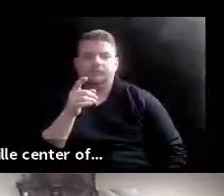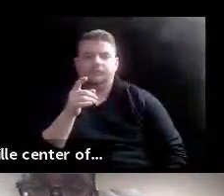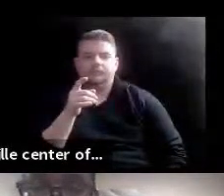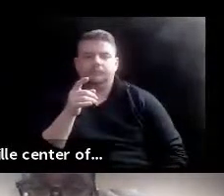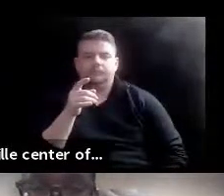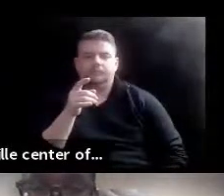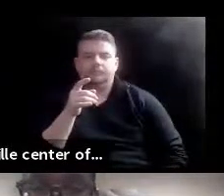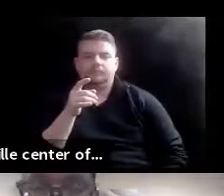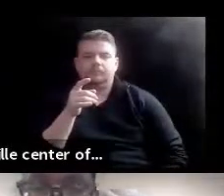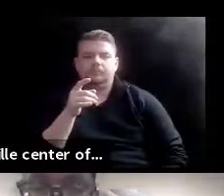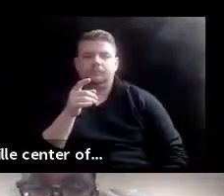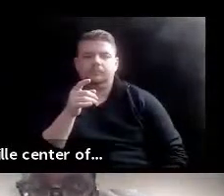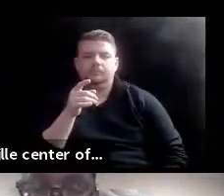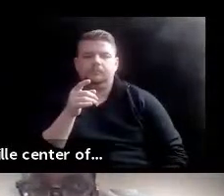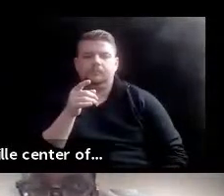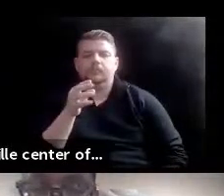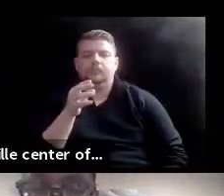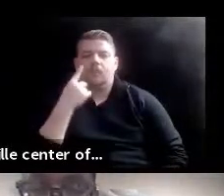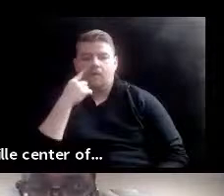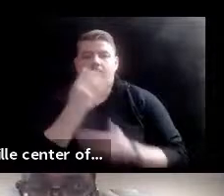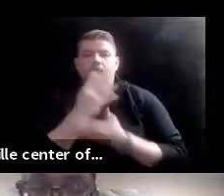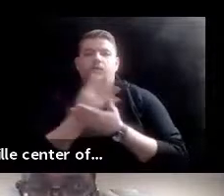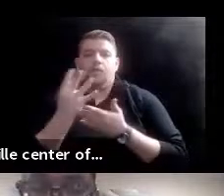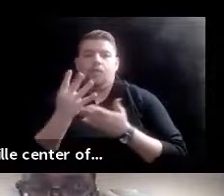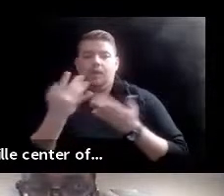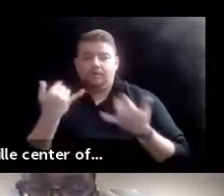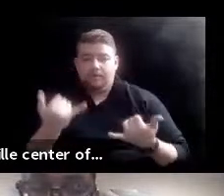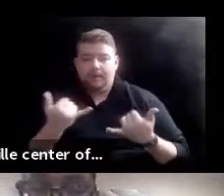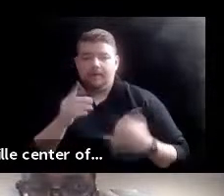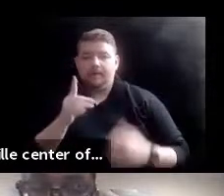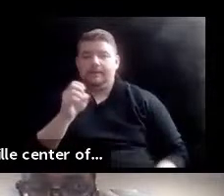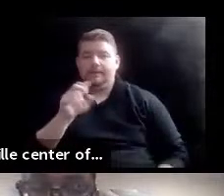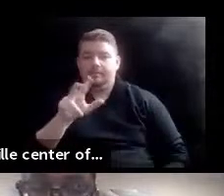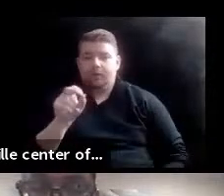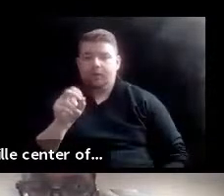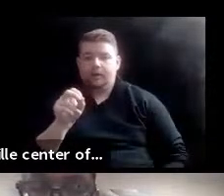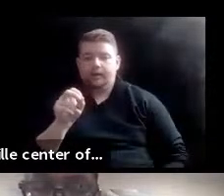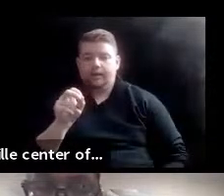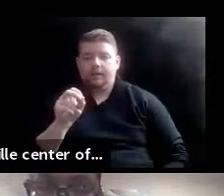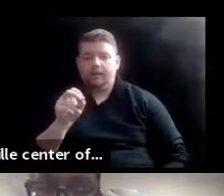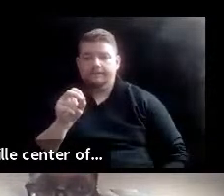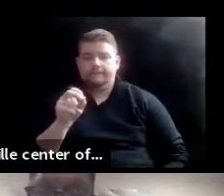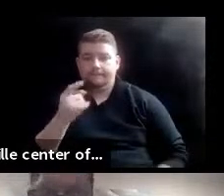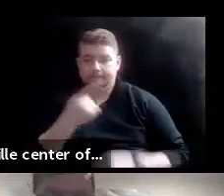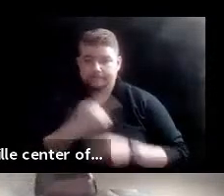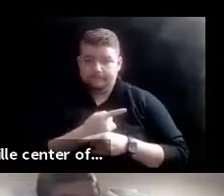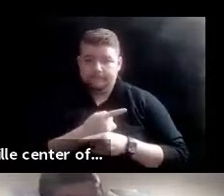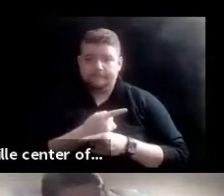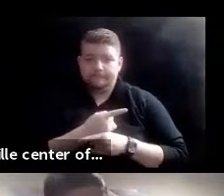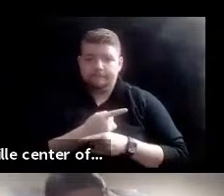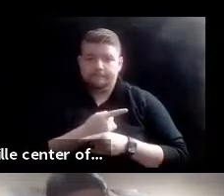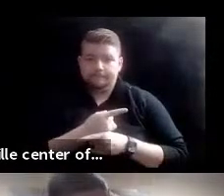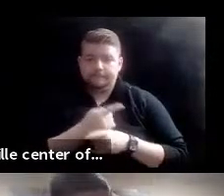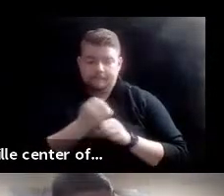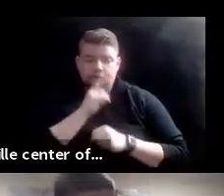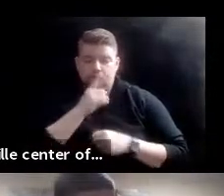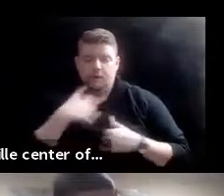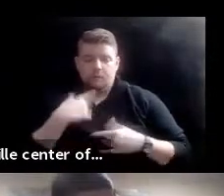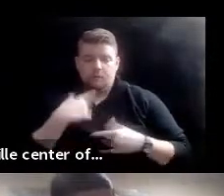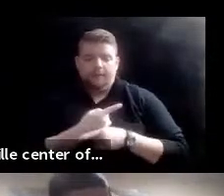right. So 4 weeks from now would be December 30th. Is that right? Somebody make sure I'm right.